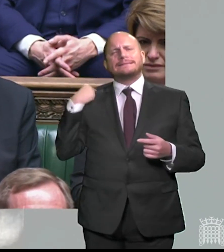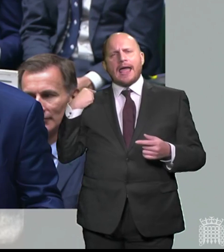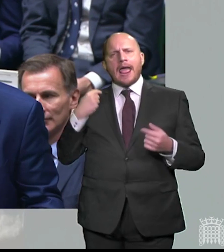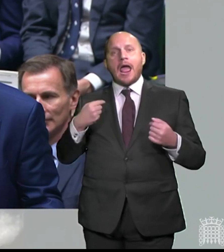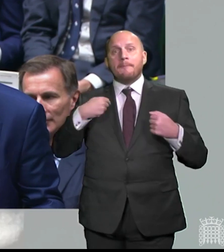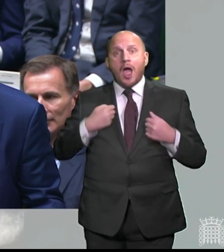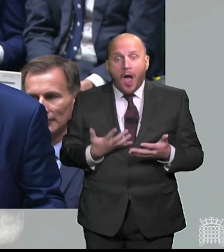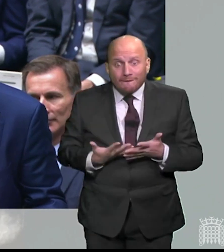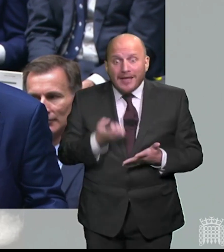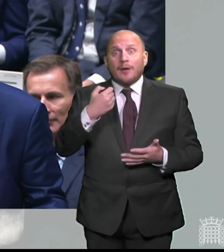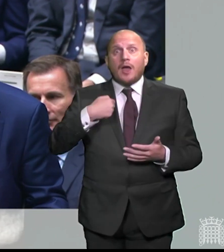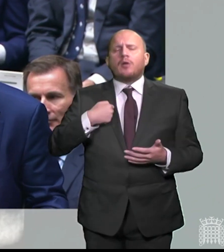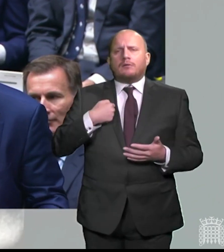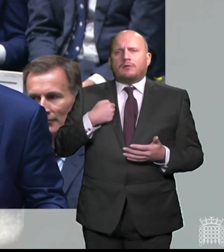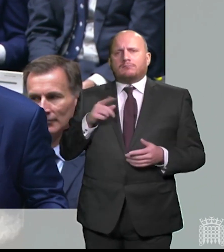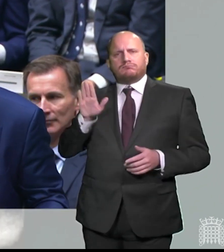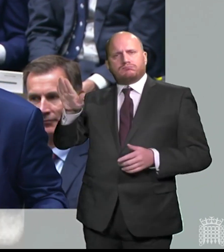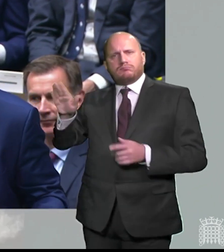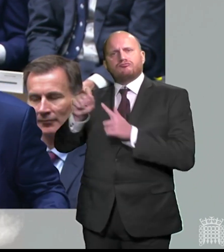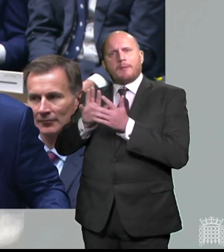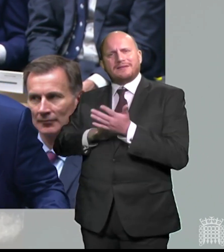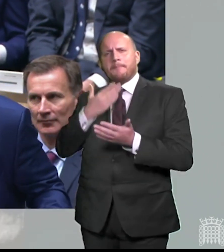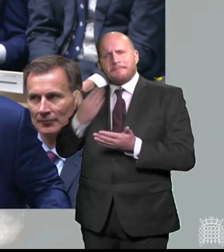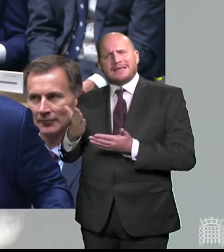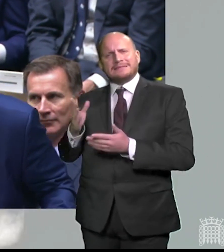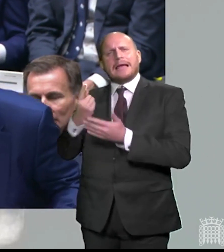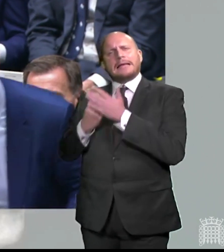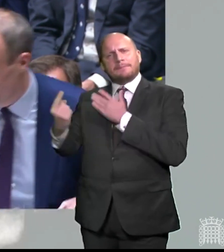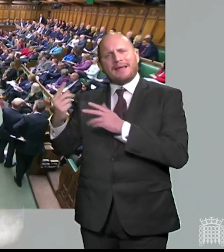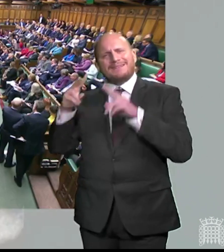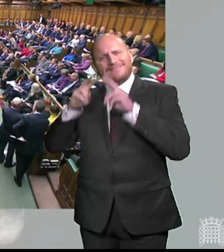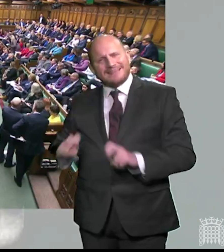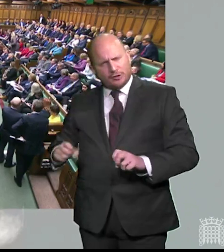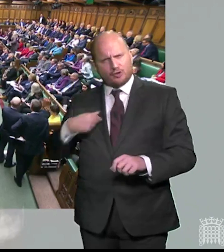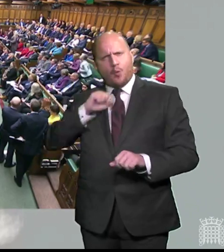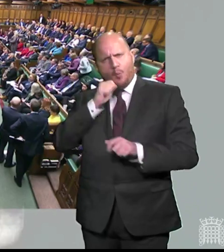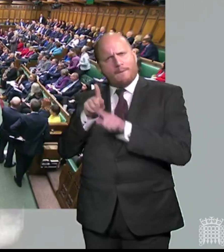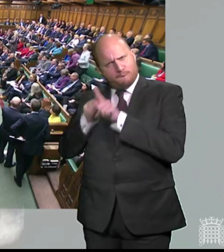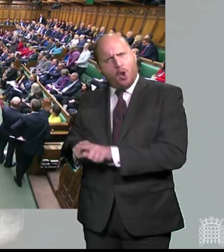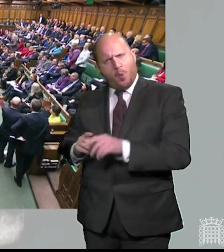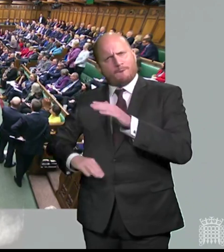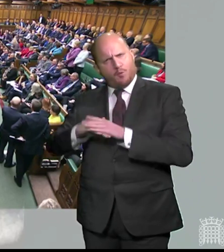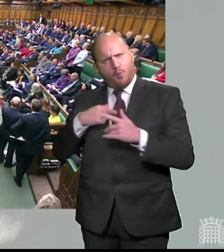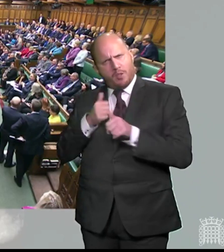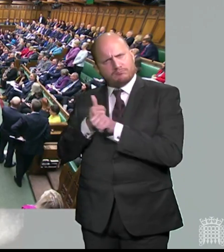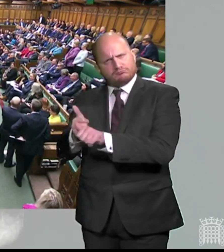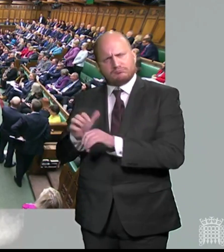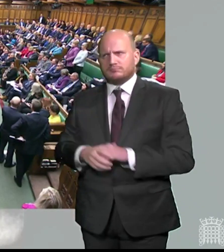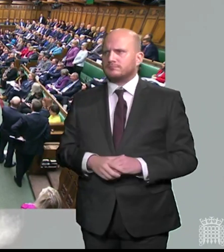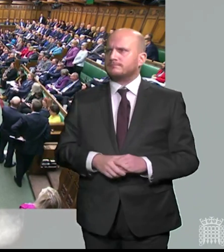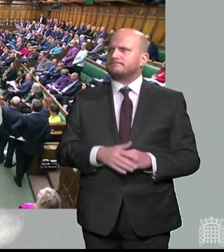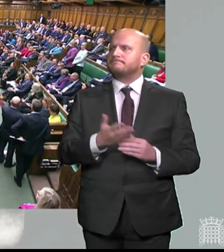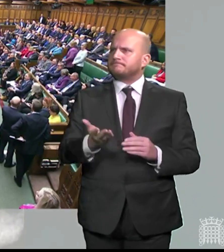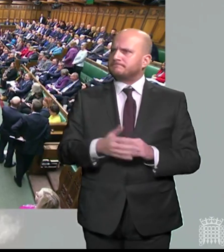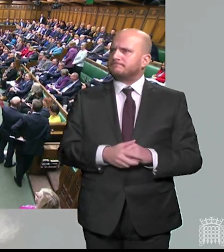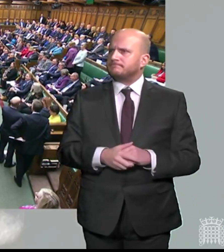up an independent investigation, and of course I will comply with it fully. Richards. Last week,